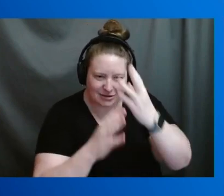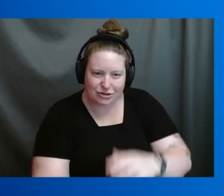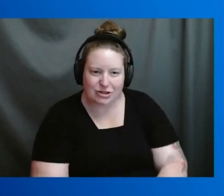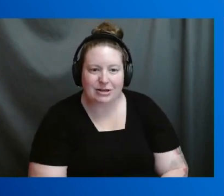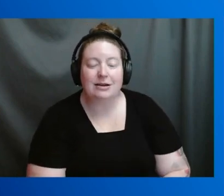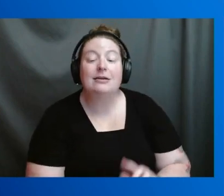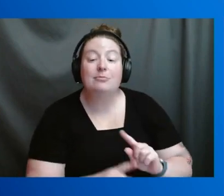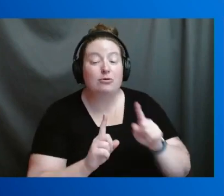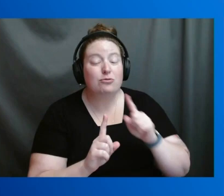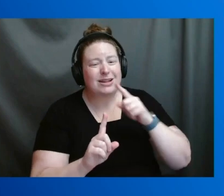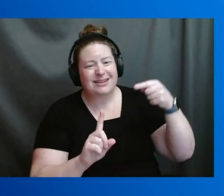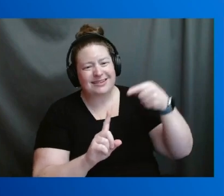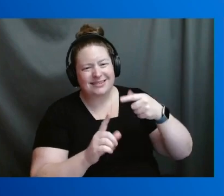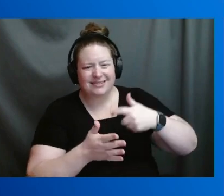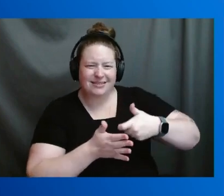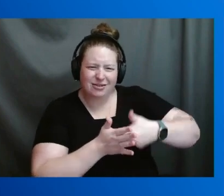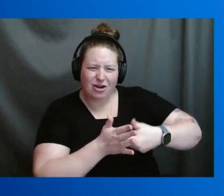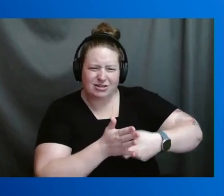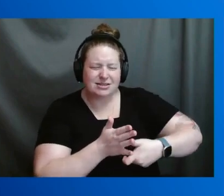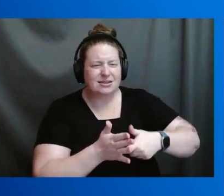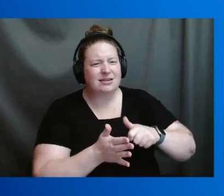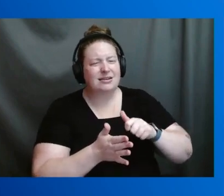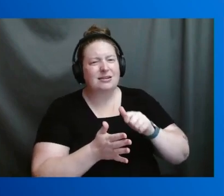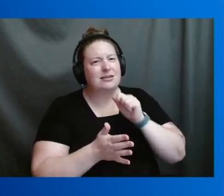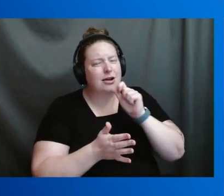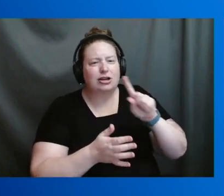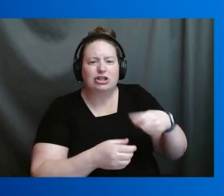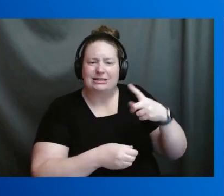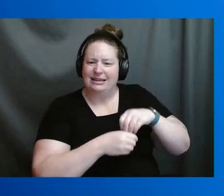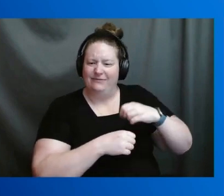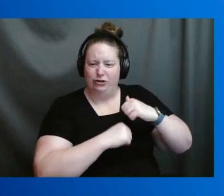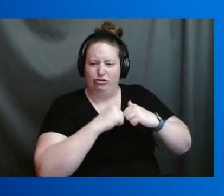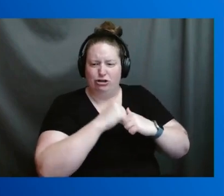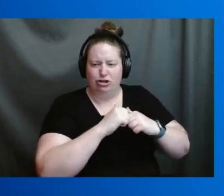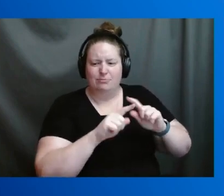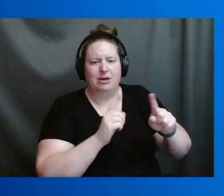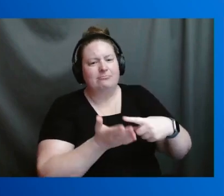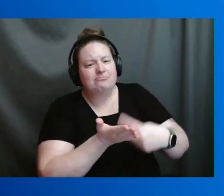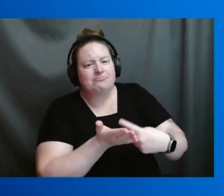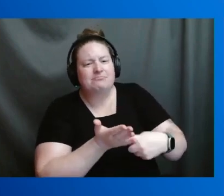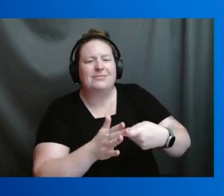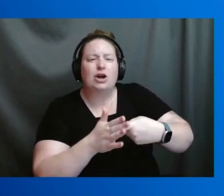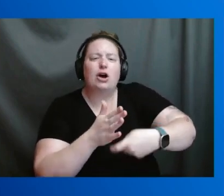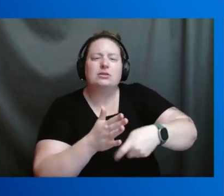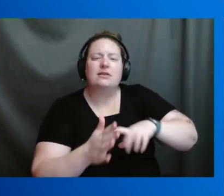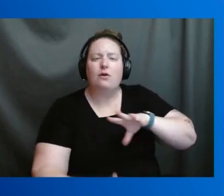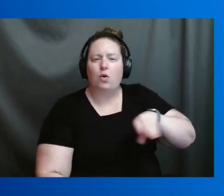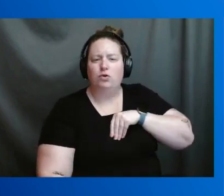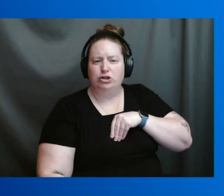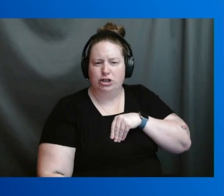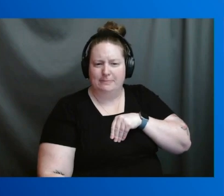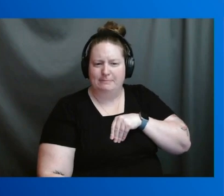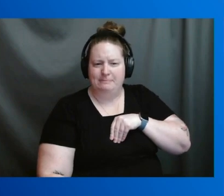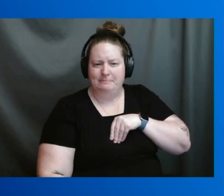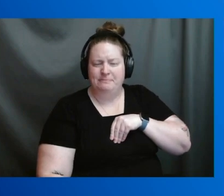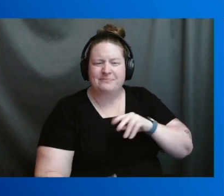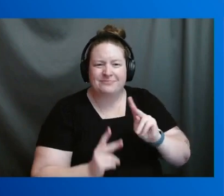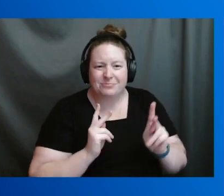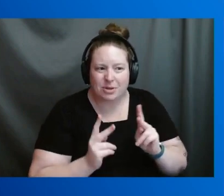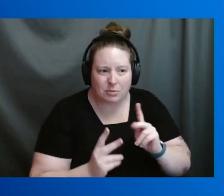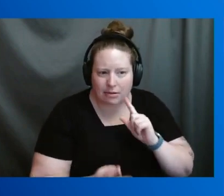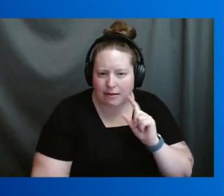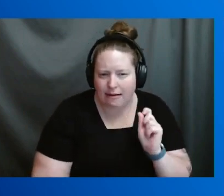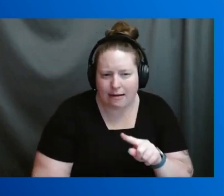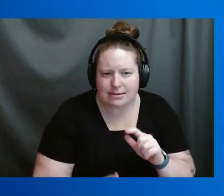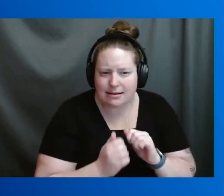really, independent of the infrastructure one, is where it talks about the cost of ownership, right? And people often ask me, how do you measure the cost of